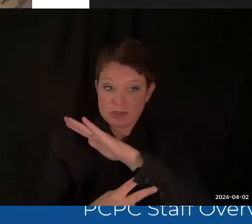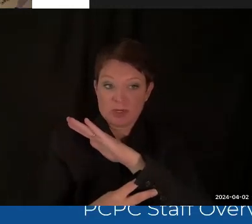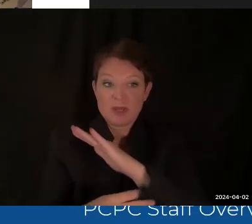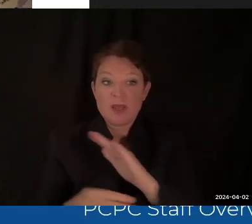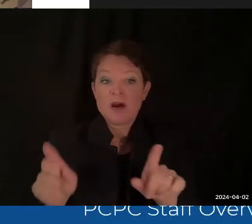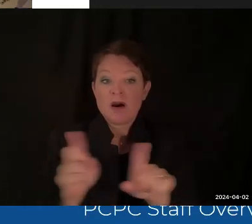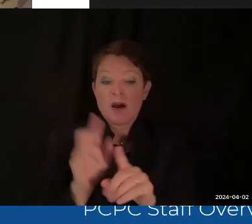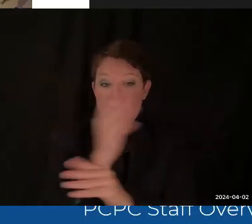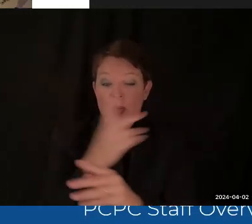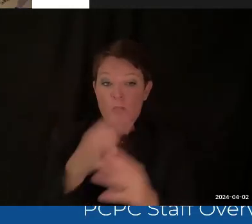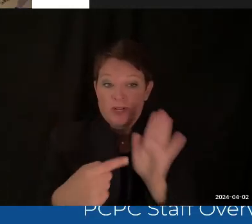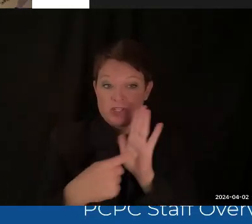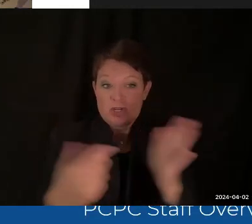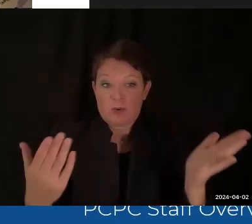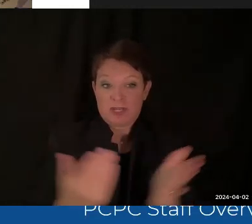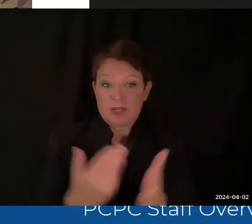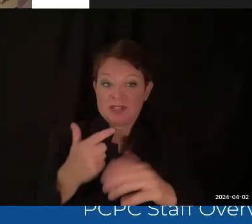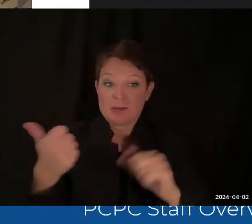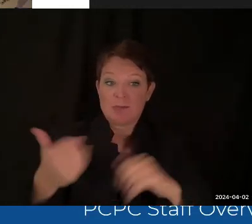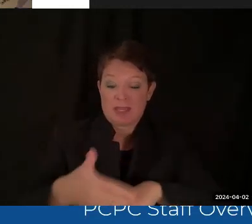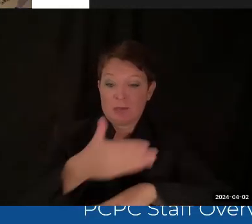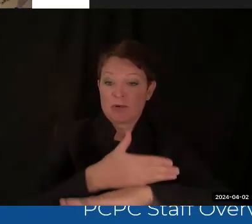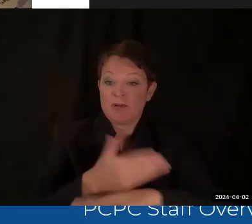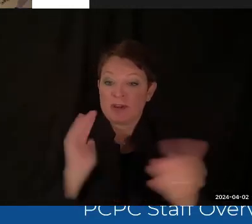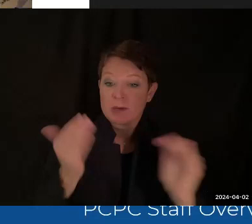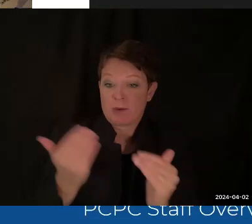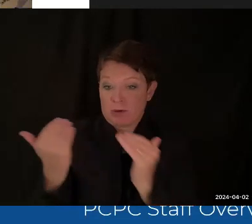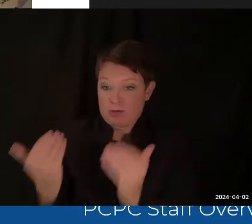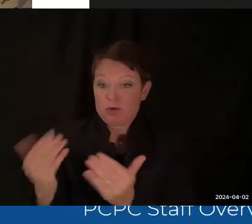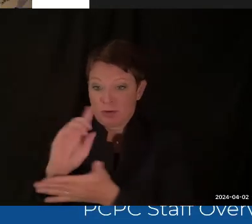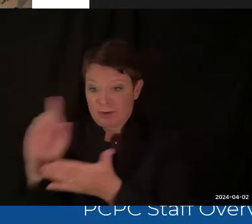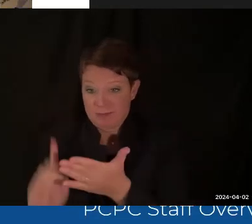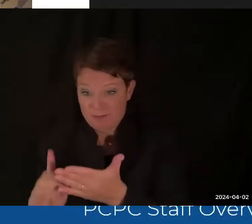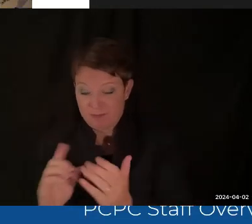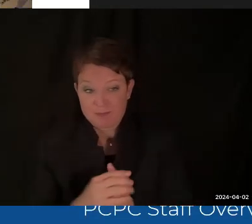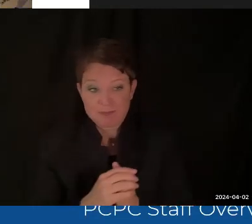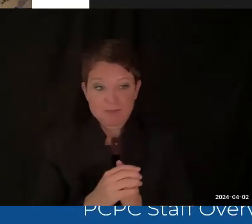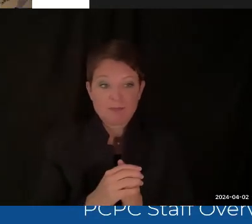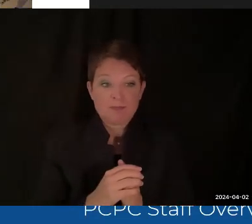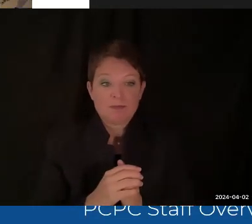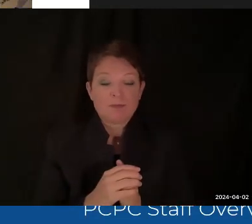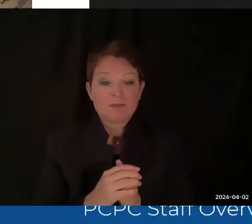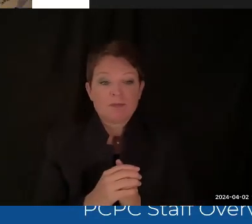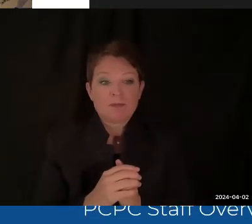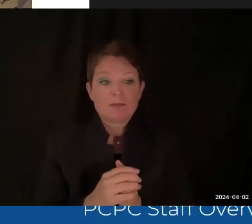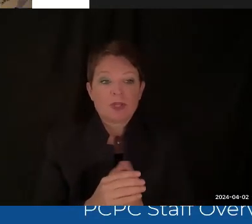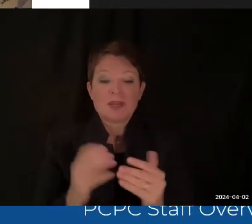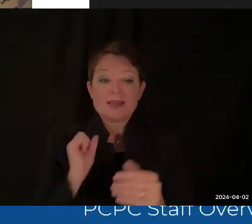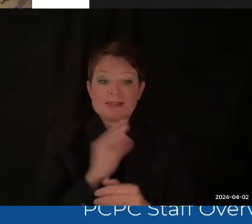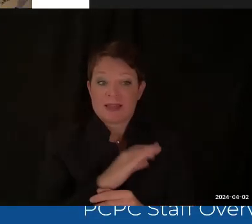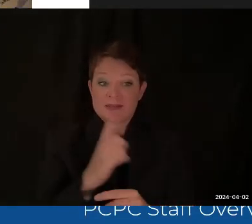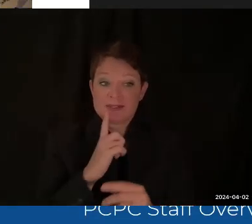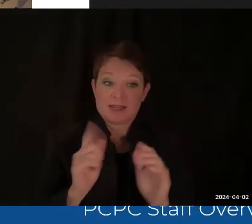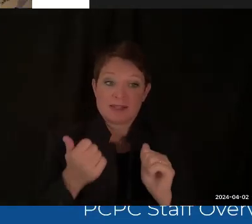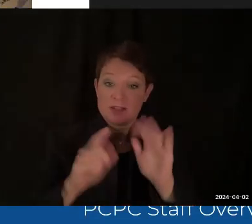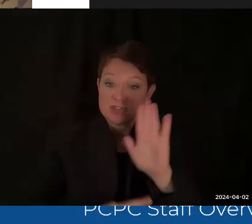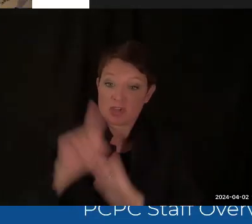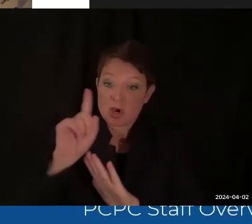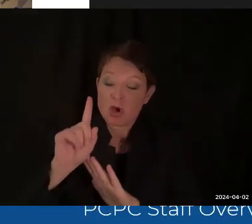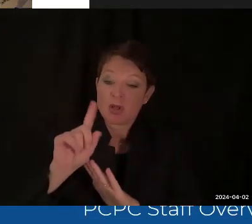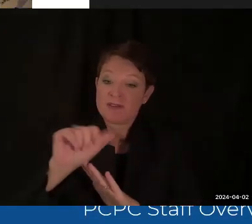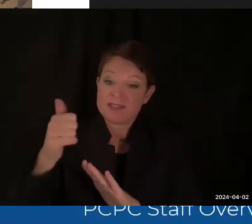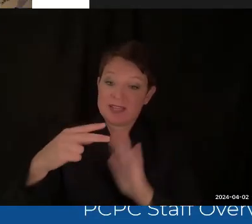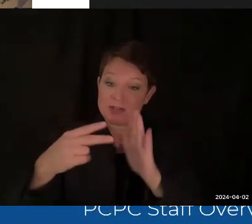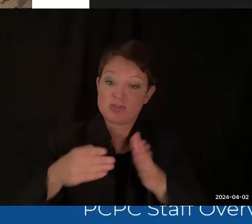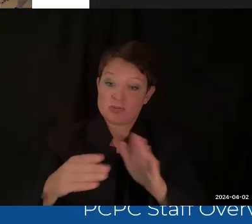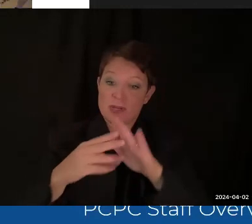notes that what is shown here is a vast improvement over the current condition. Staff recognizes that the height of the proposed 10th Street